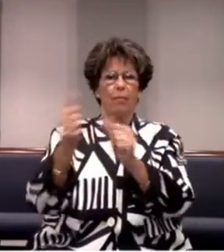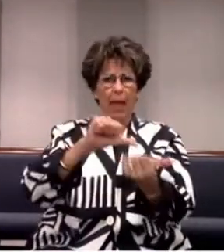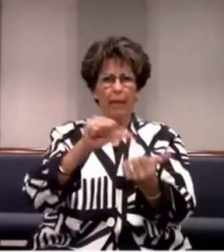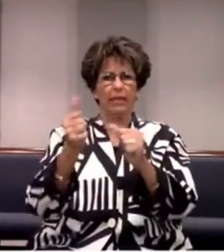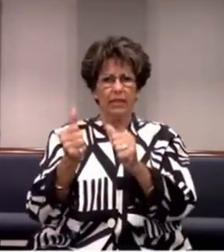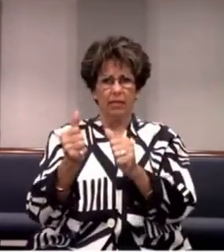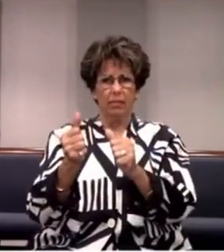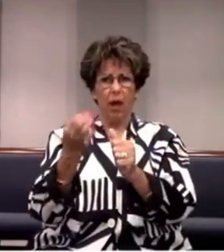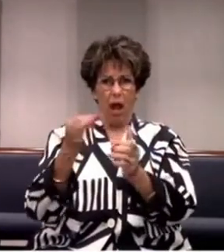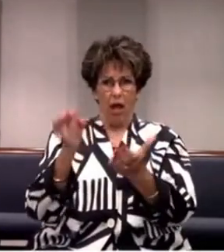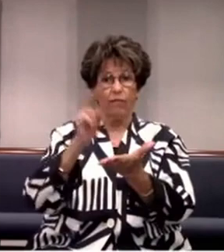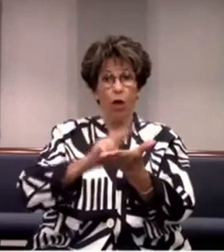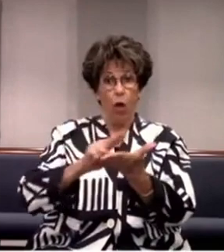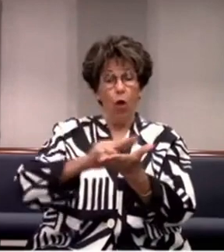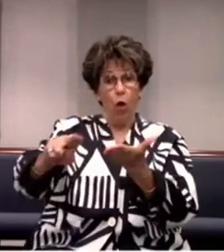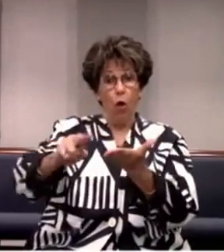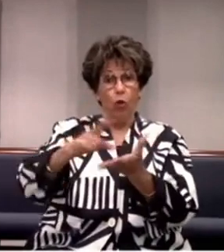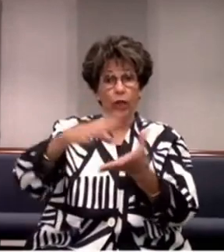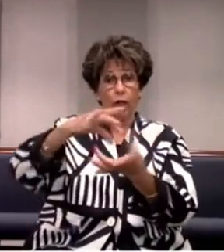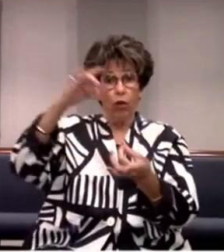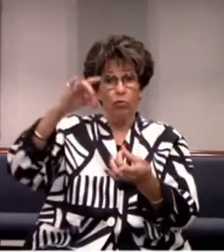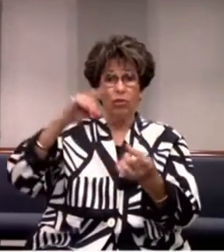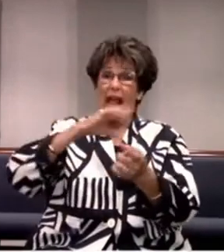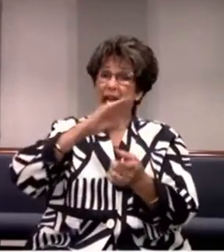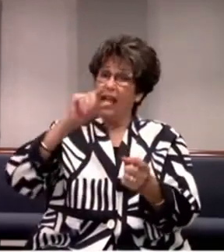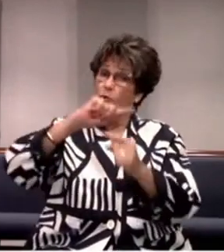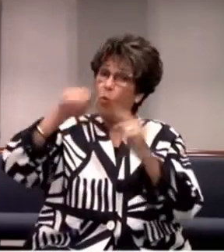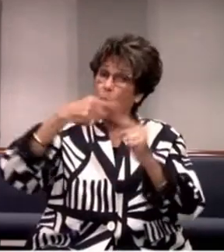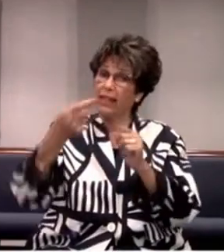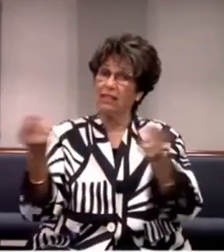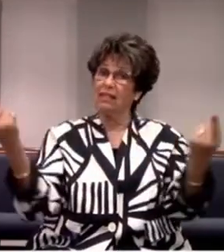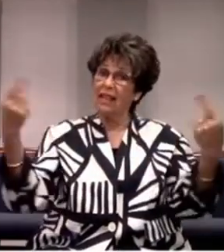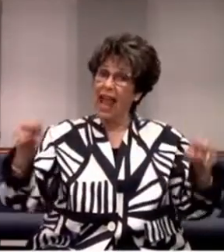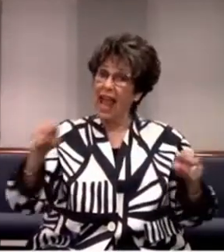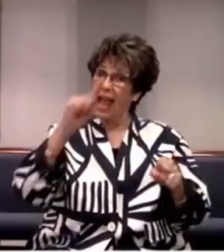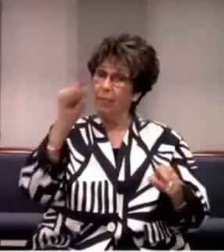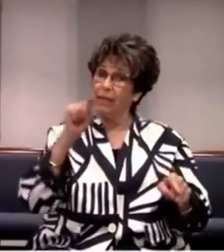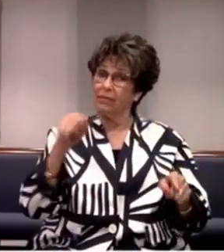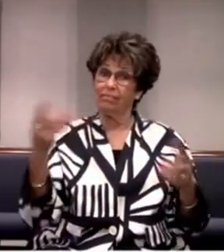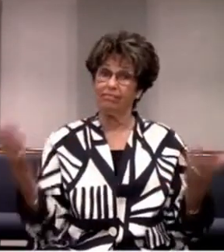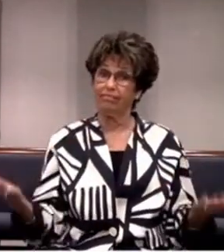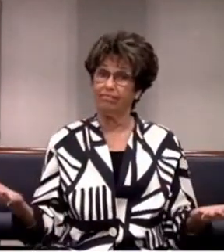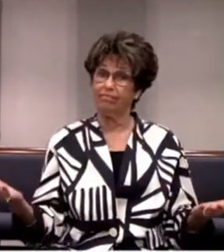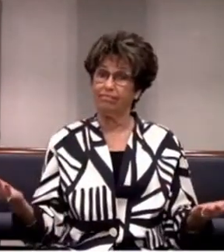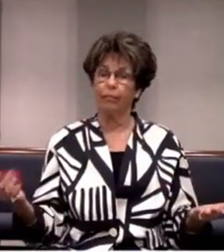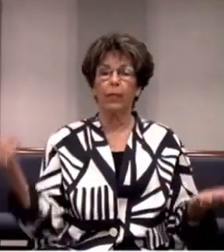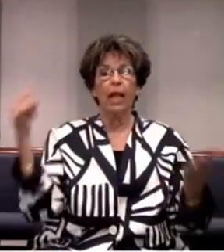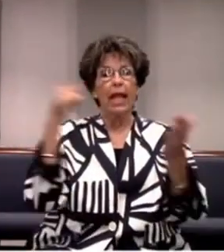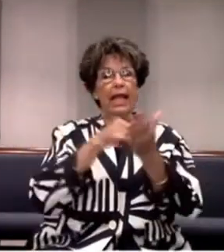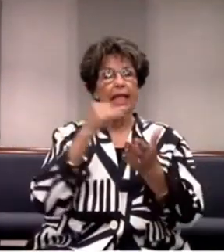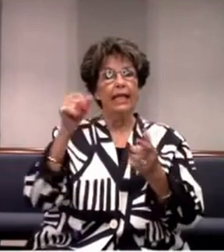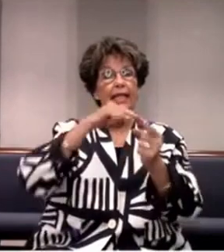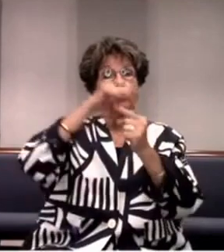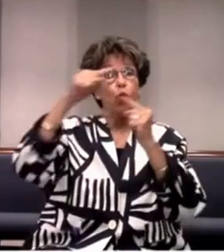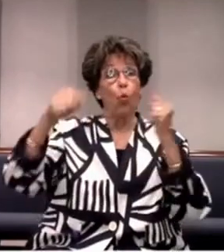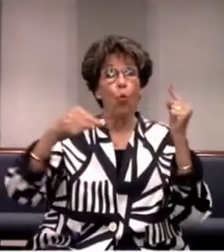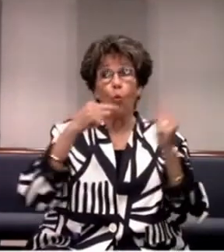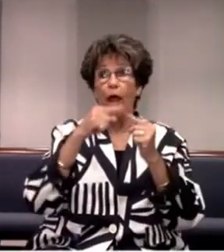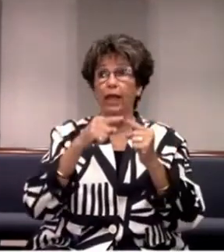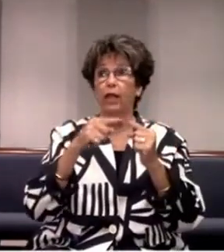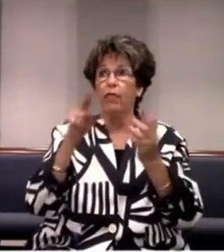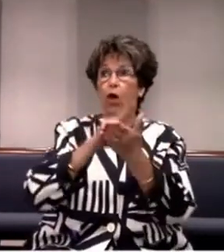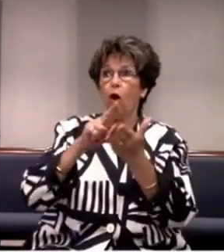Holy Ghost, and when does it happen? The baptism of the Holy Ghost is when